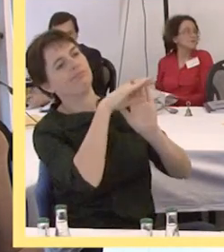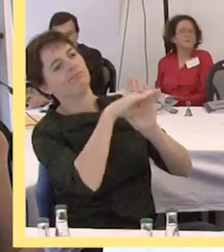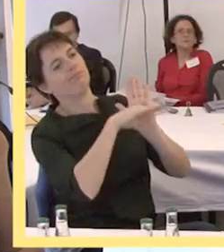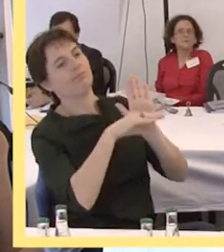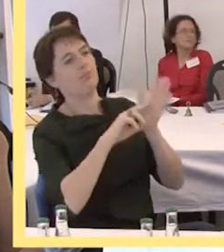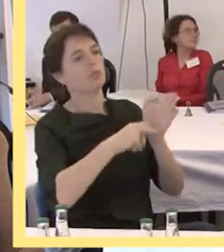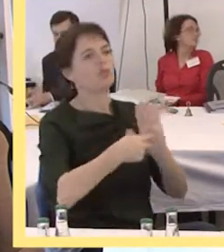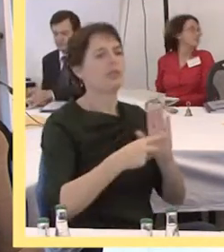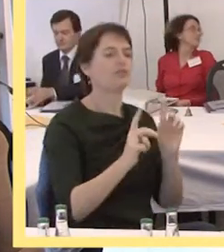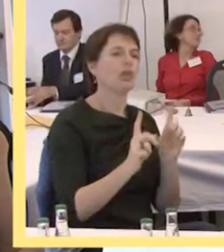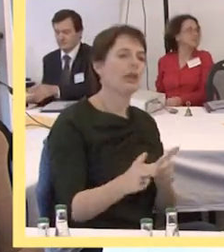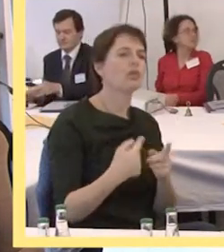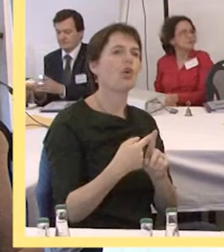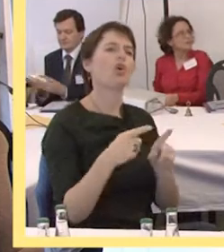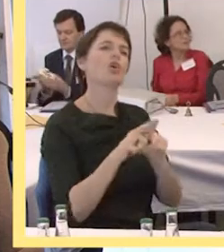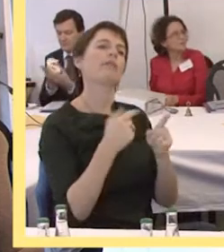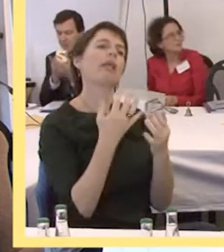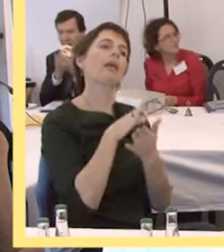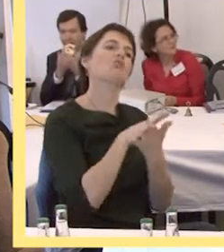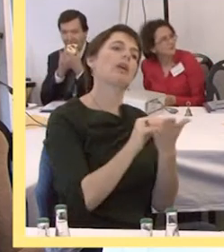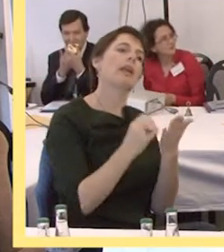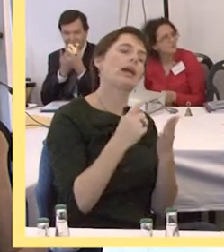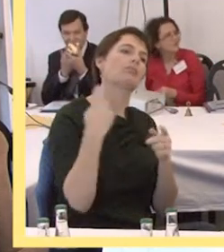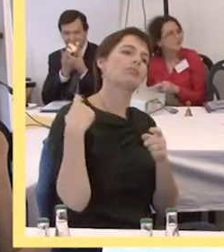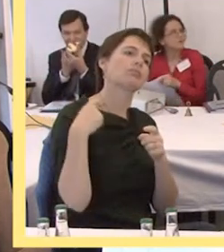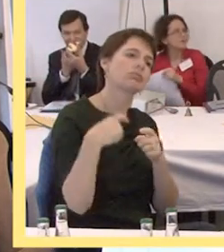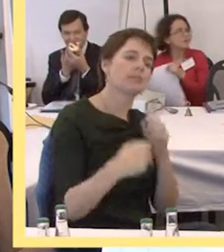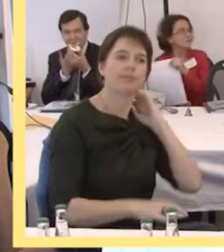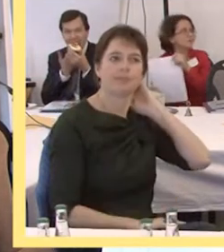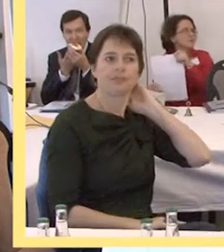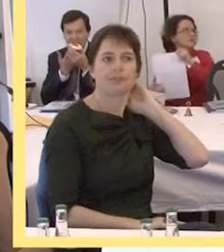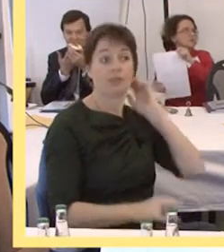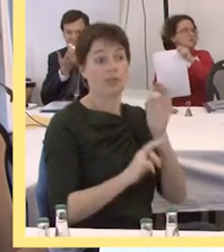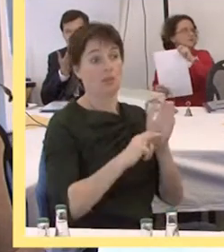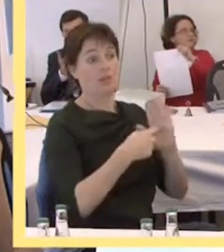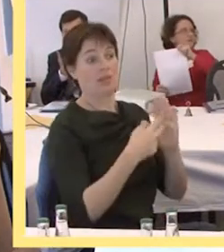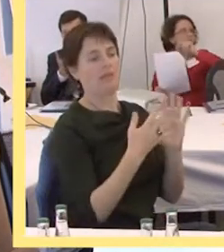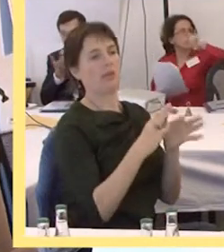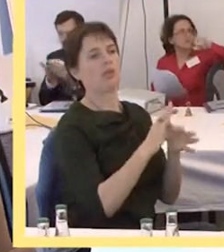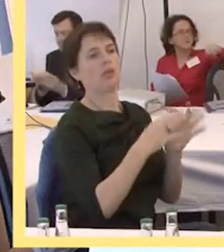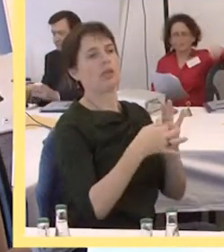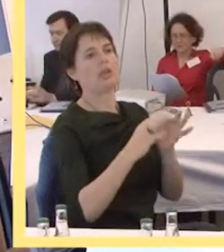an overview of the first findings. The project is coordinated by the